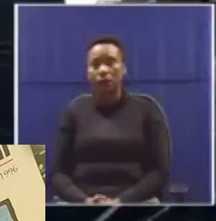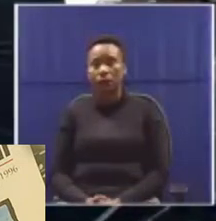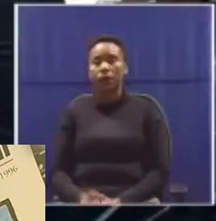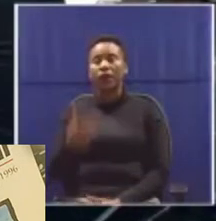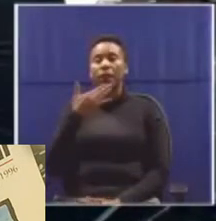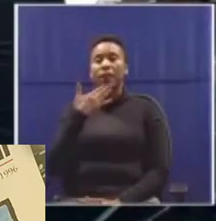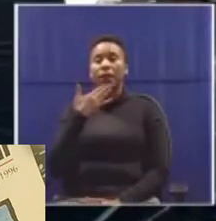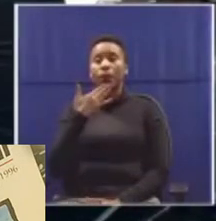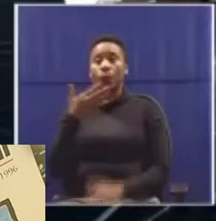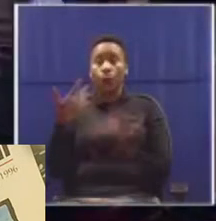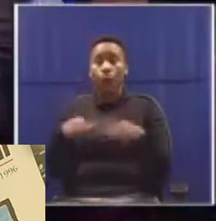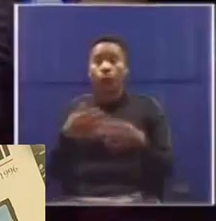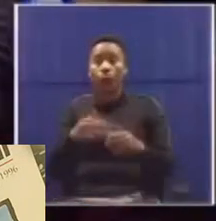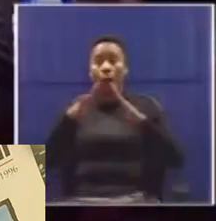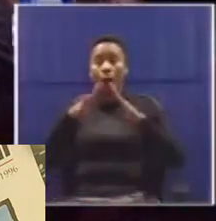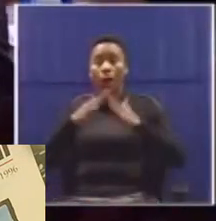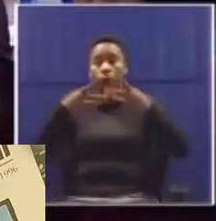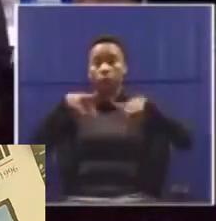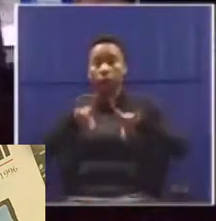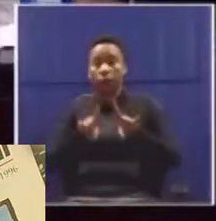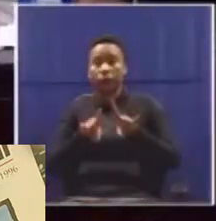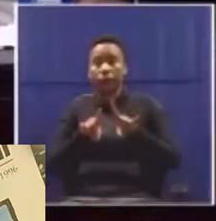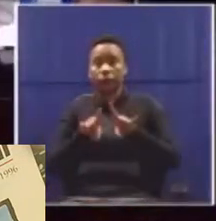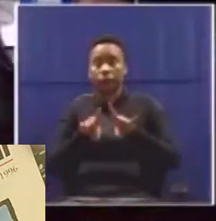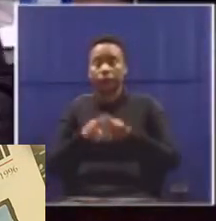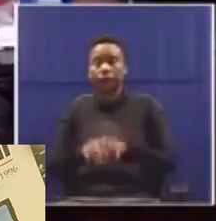thank you very much as chair